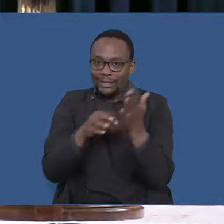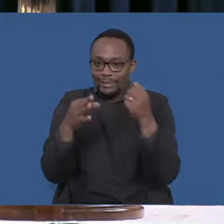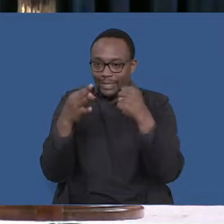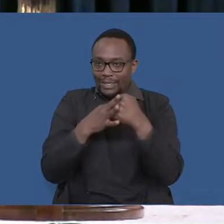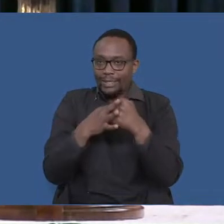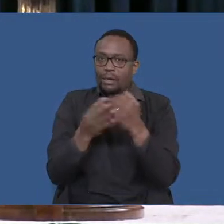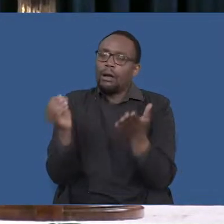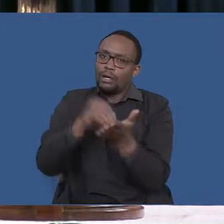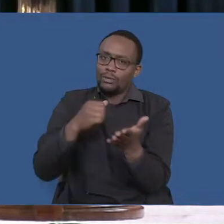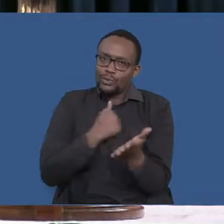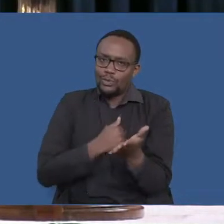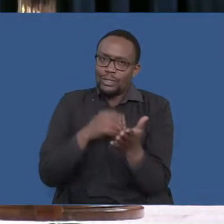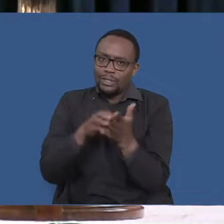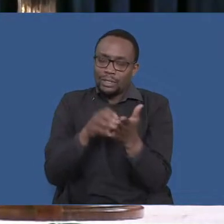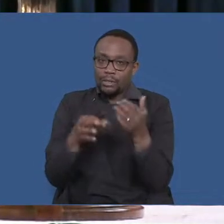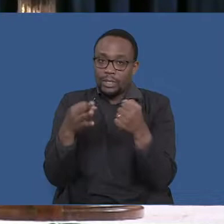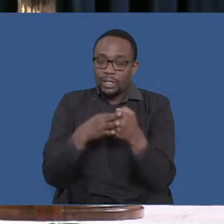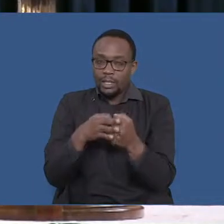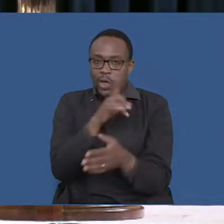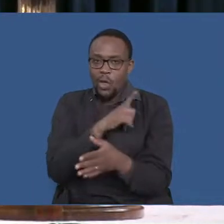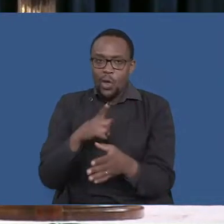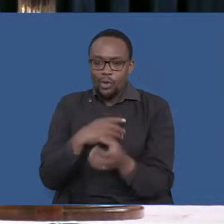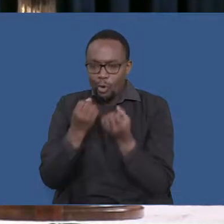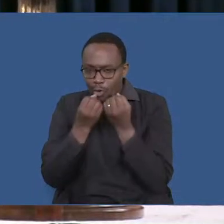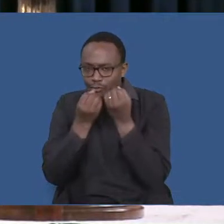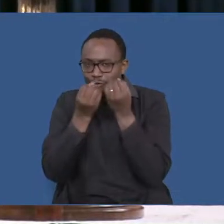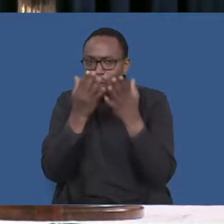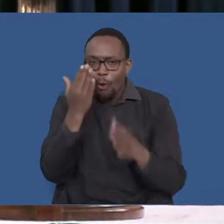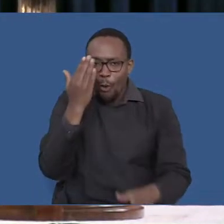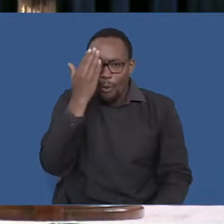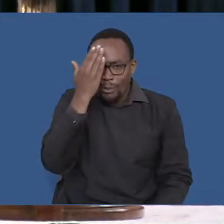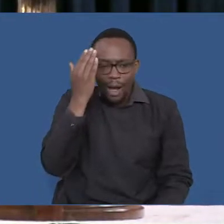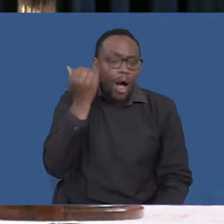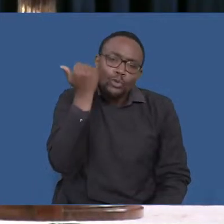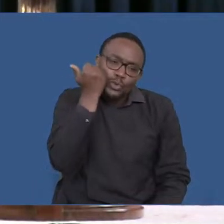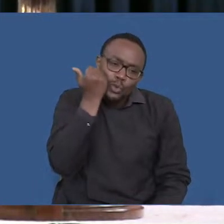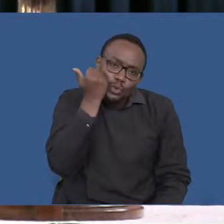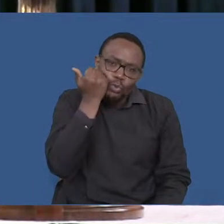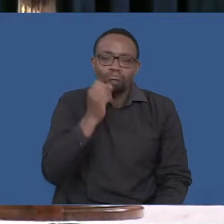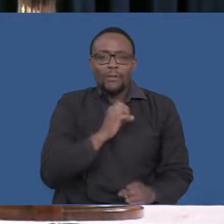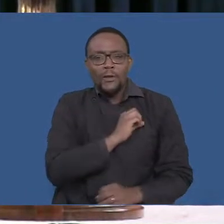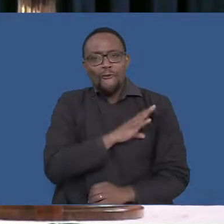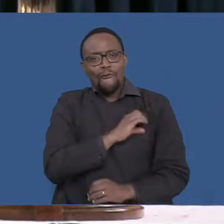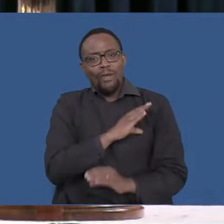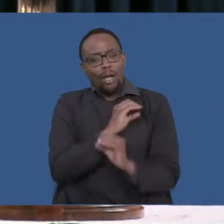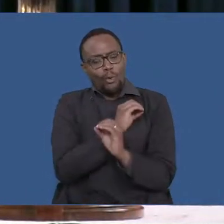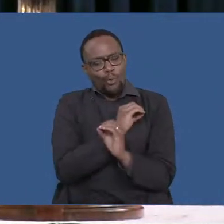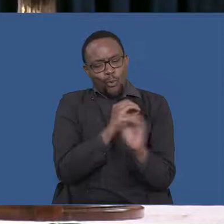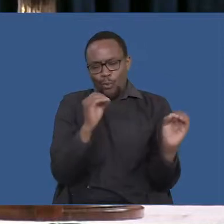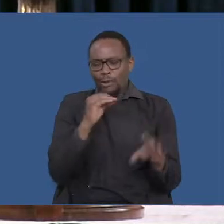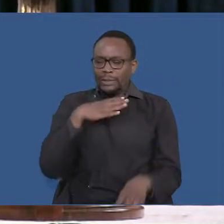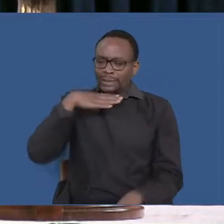Verse 8, I'm going to read chapter 8. It says, "Then the Lord said to Joshua, 'Do not be afraid, do not be